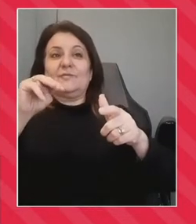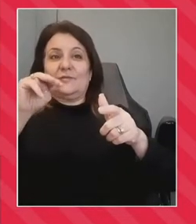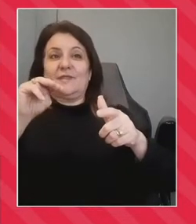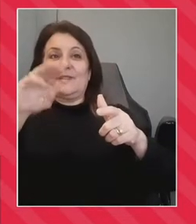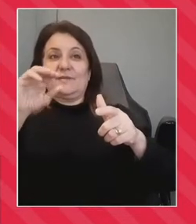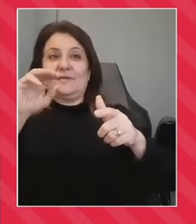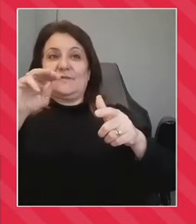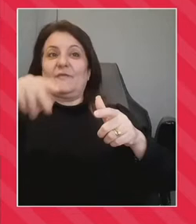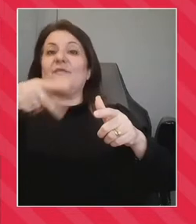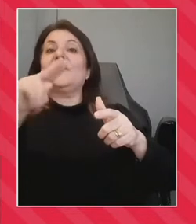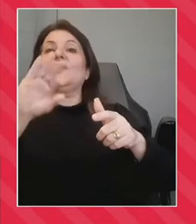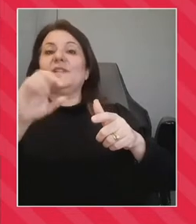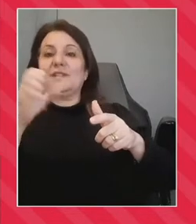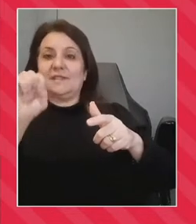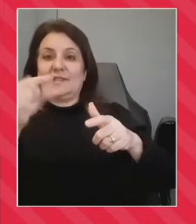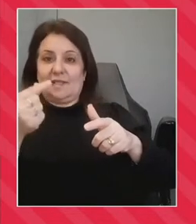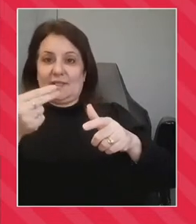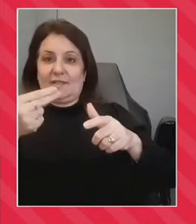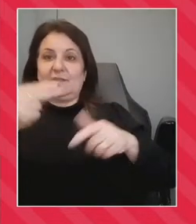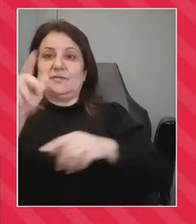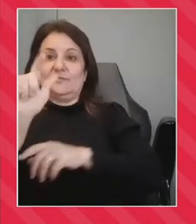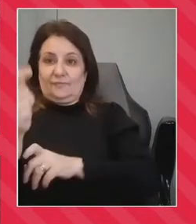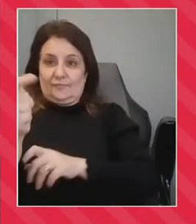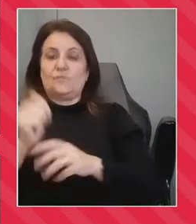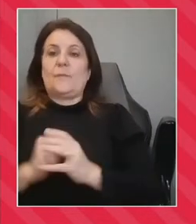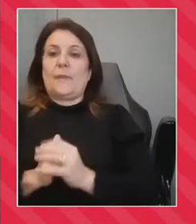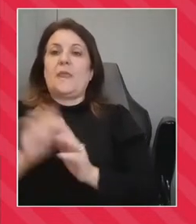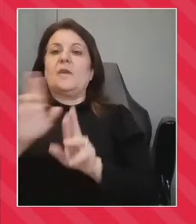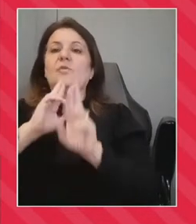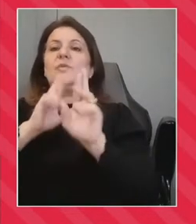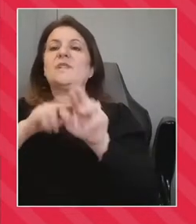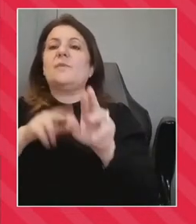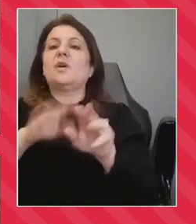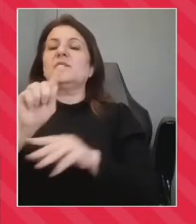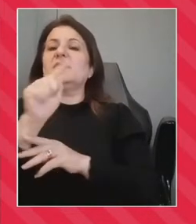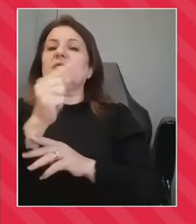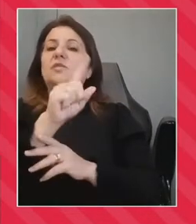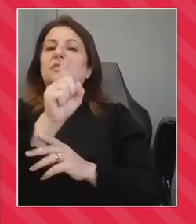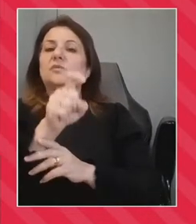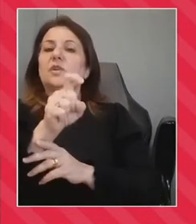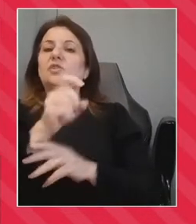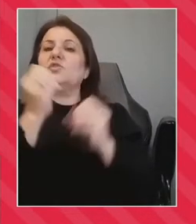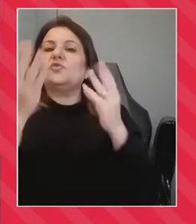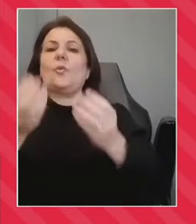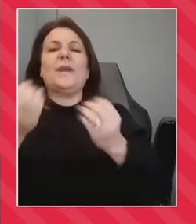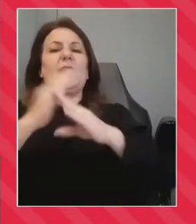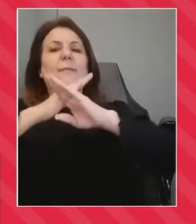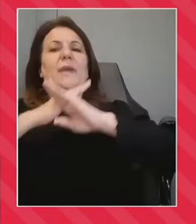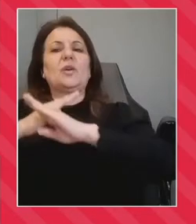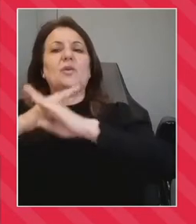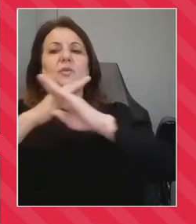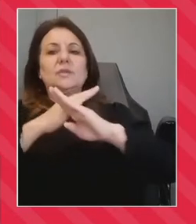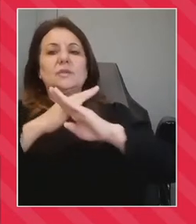Yes, I think even in the responses to the first question, so many of these barriers really came